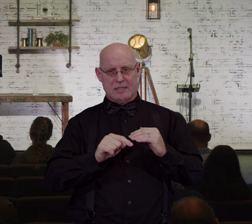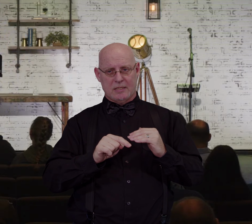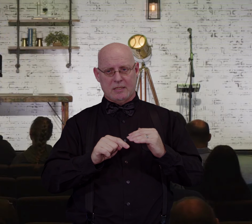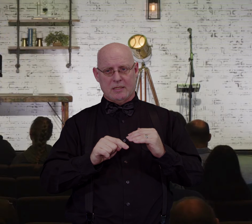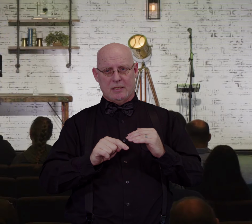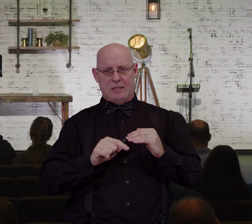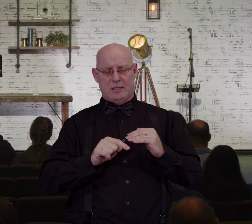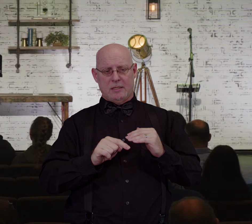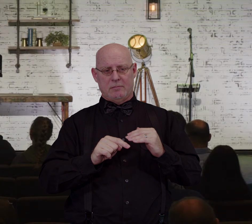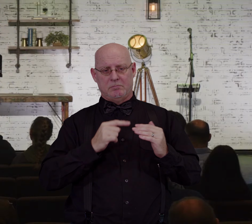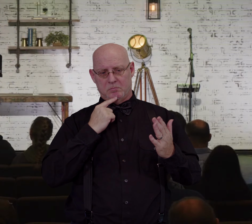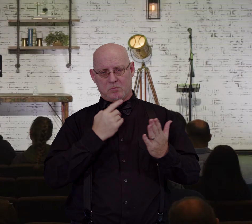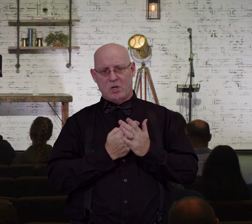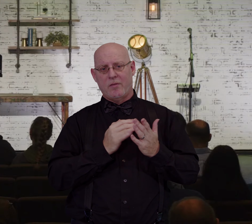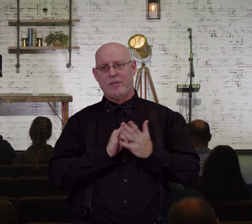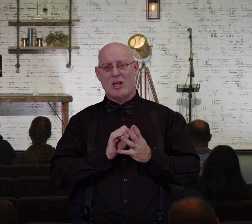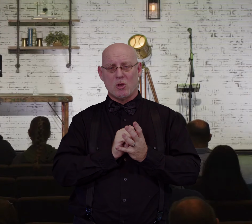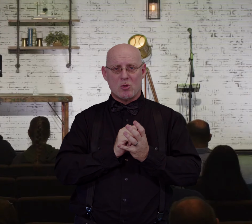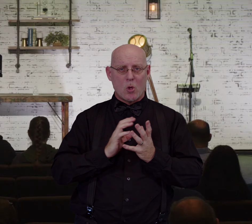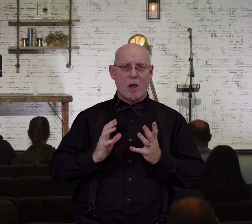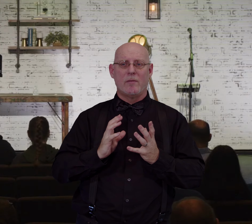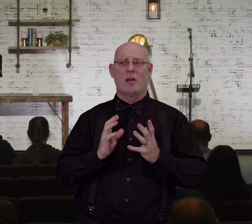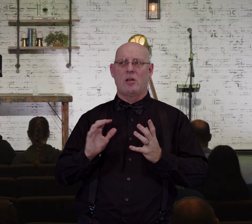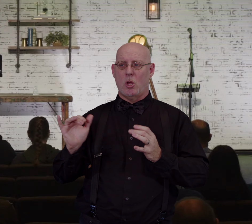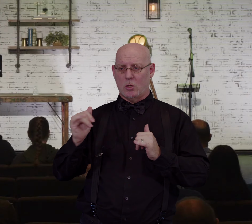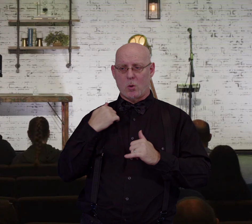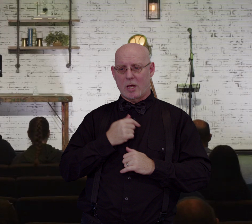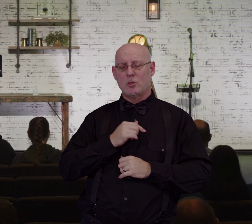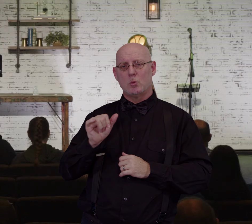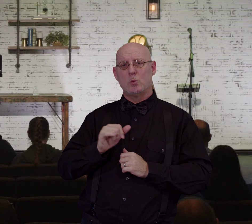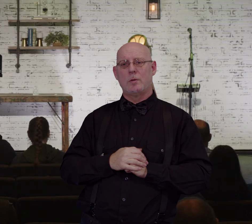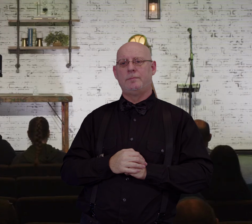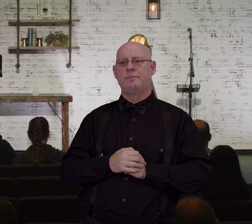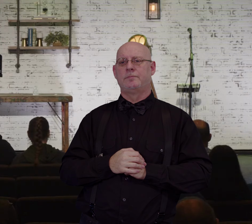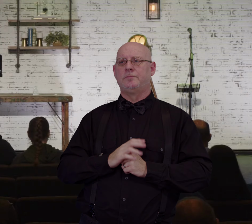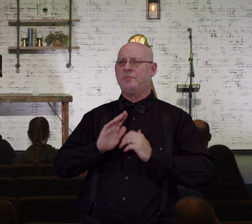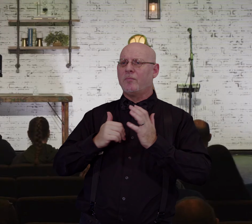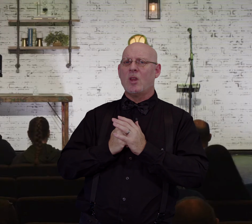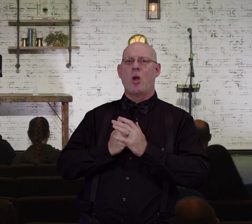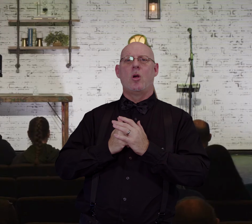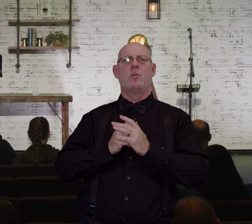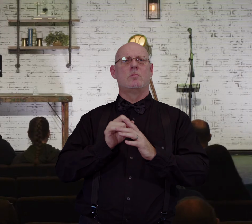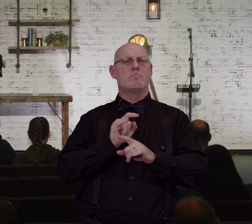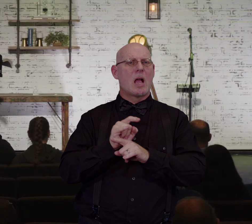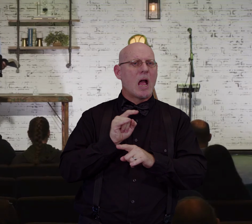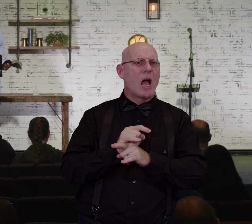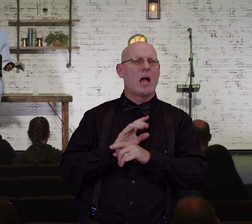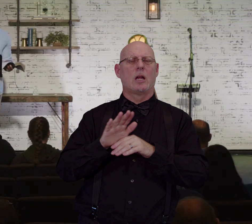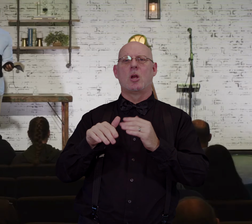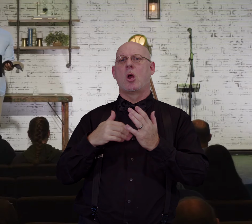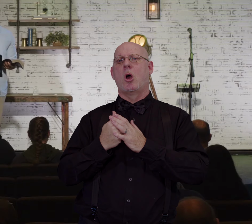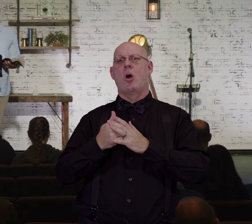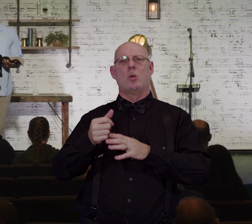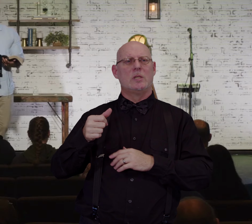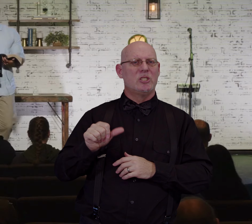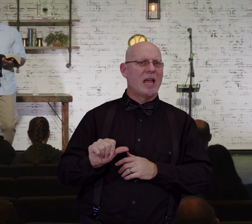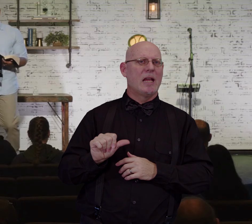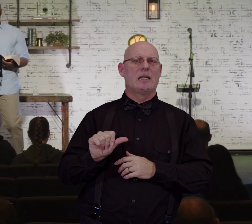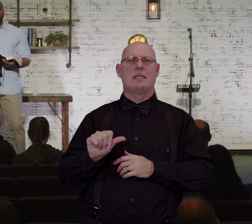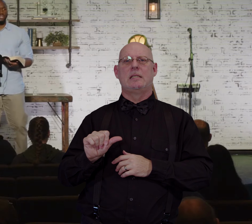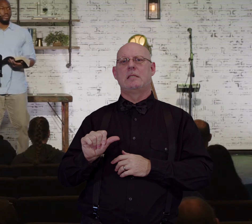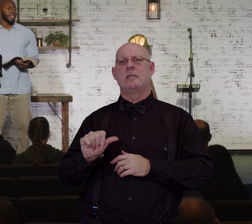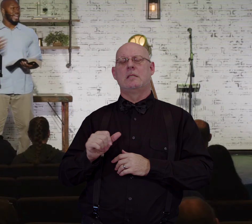vindication that he will be glorified, but also us with him. So all those who are mocking him, all those who are rejecting